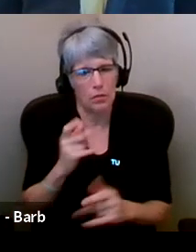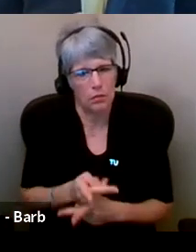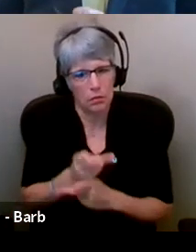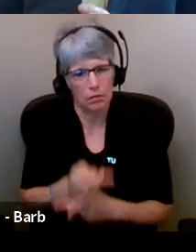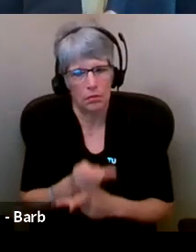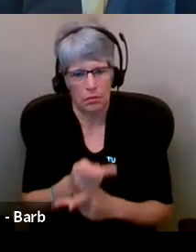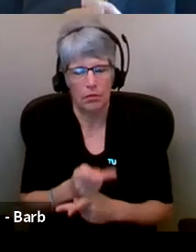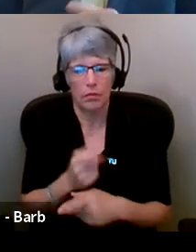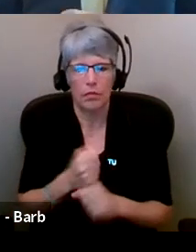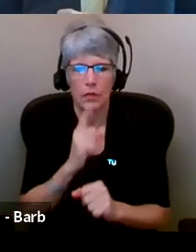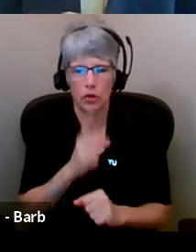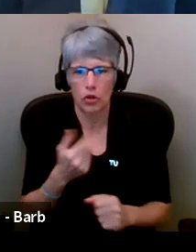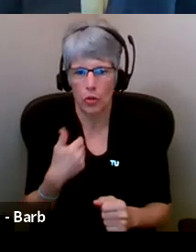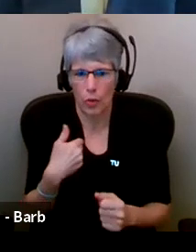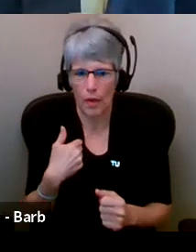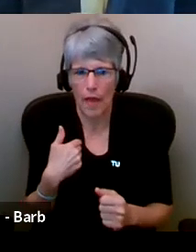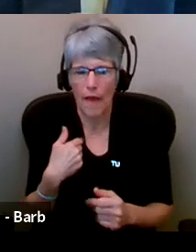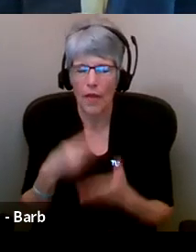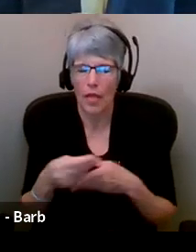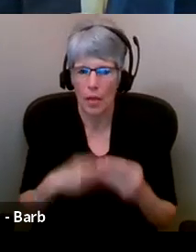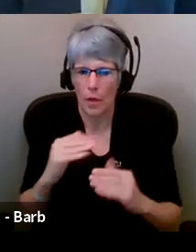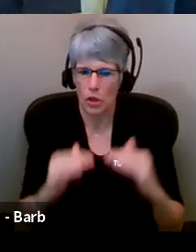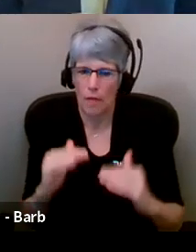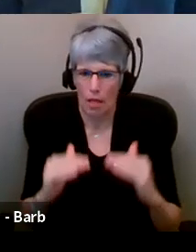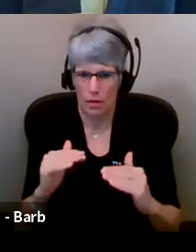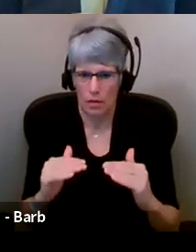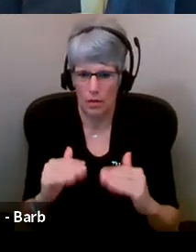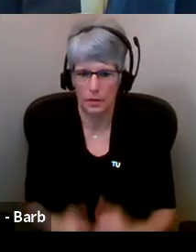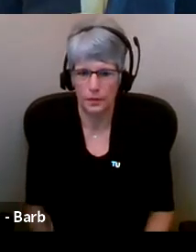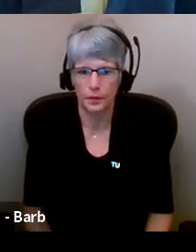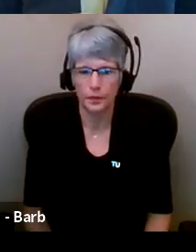ensure that we have the budget balanced on a university-wide basis.